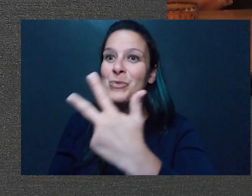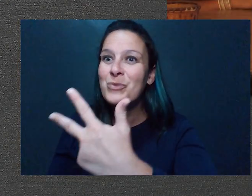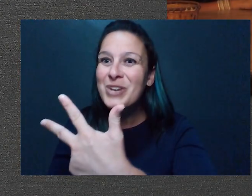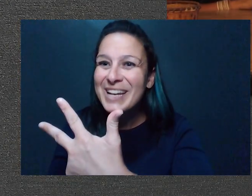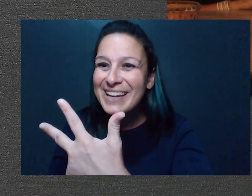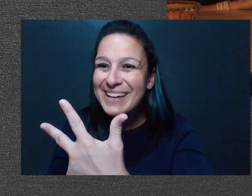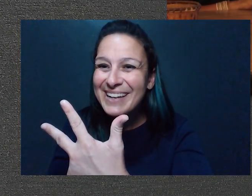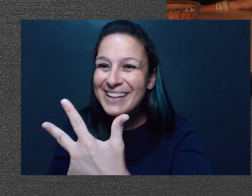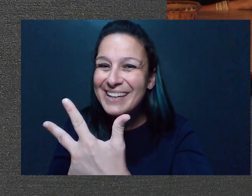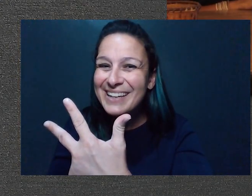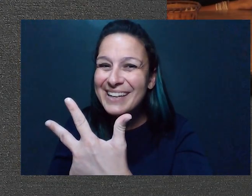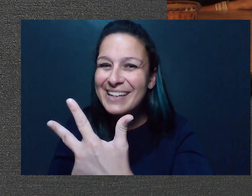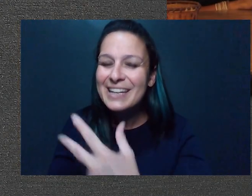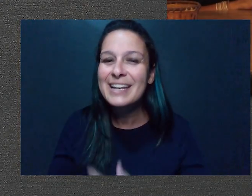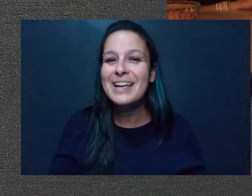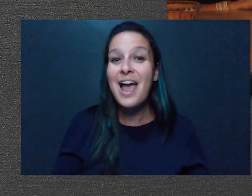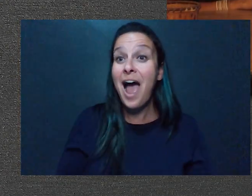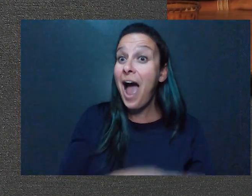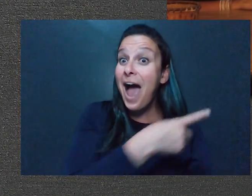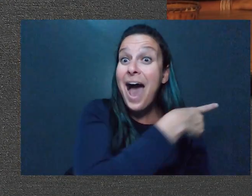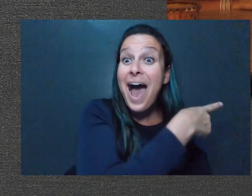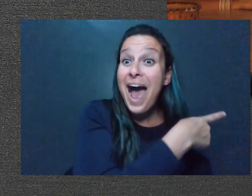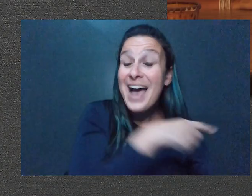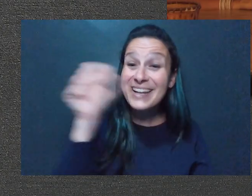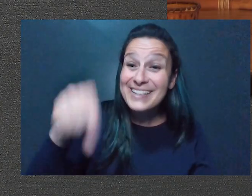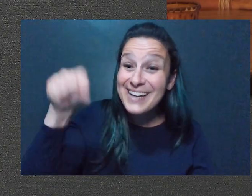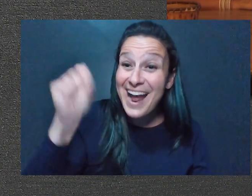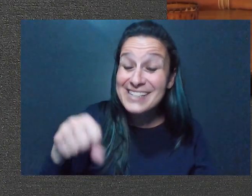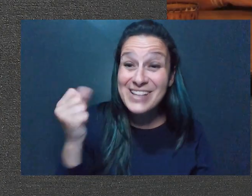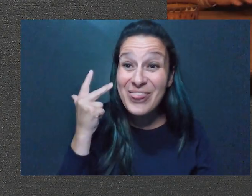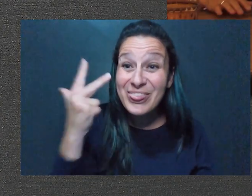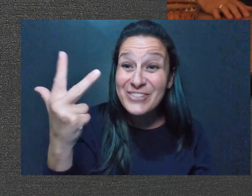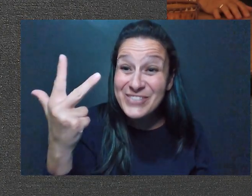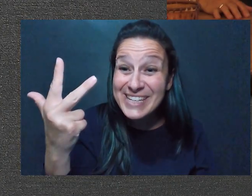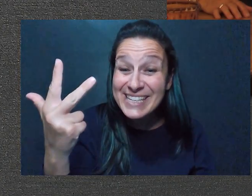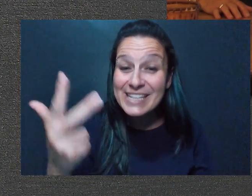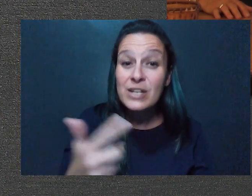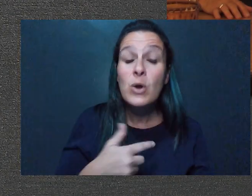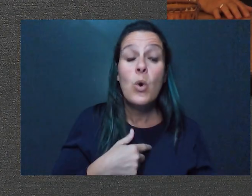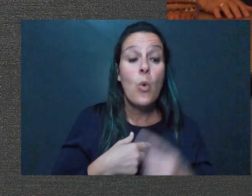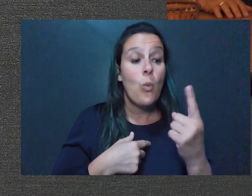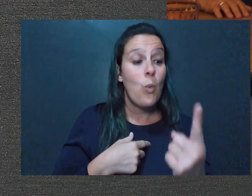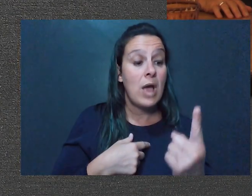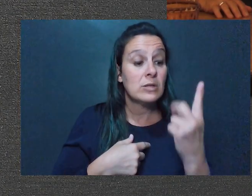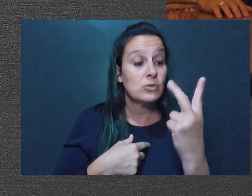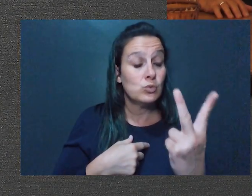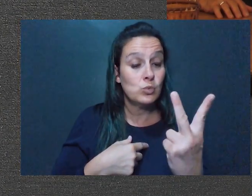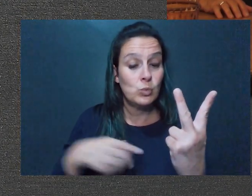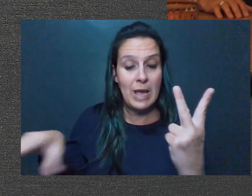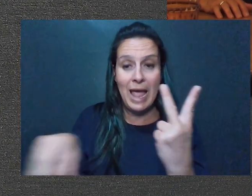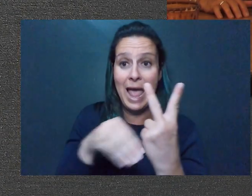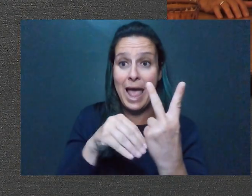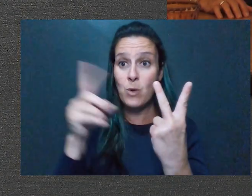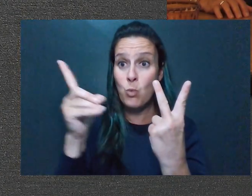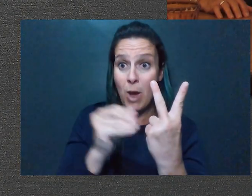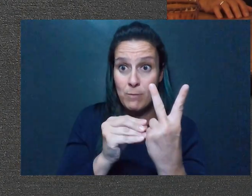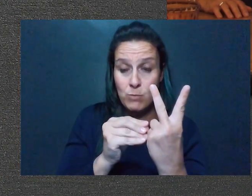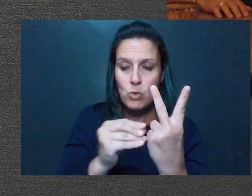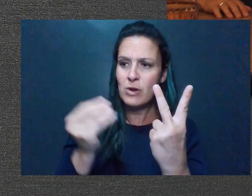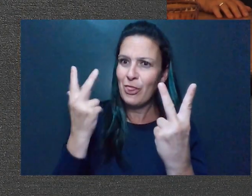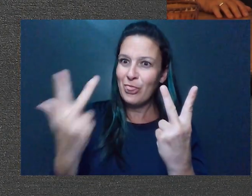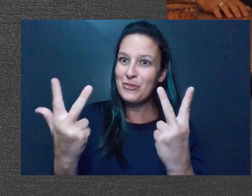3. Let's see if we're right. Yes, 3. 2 and one more makes